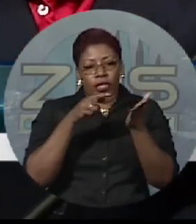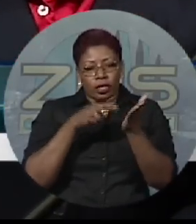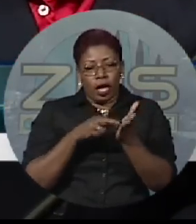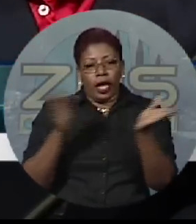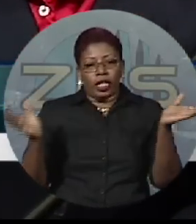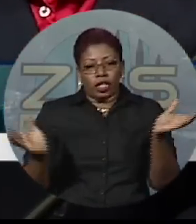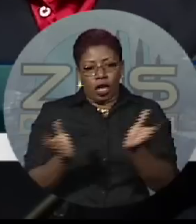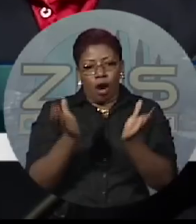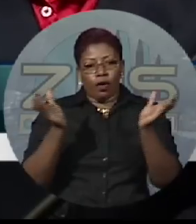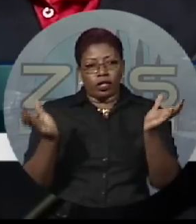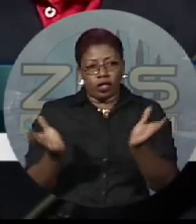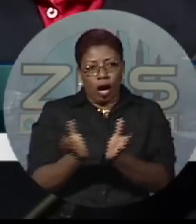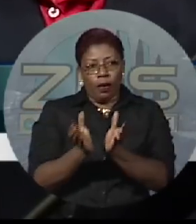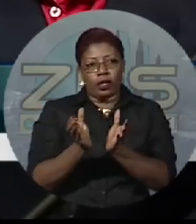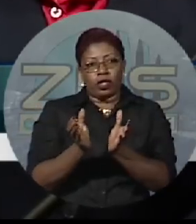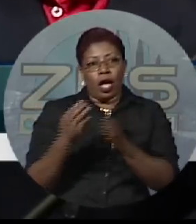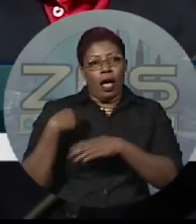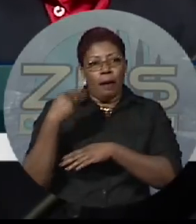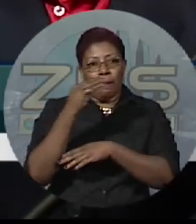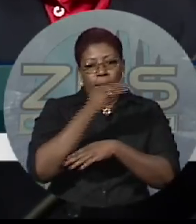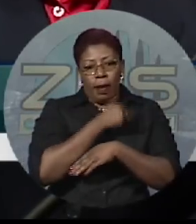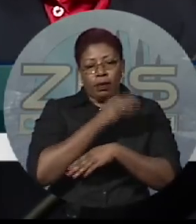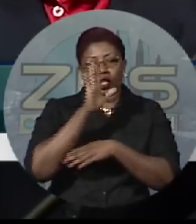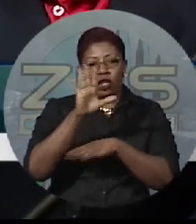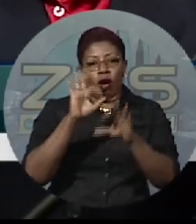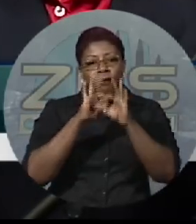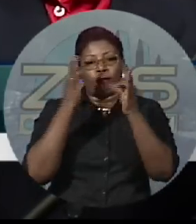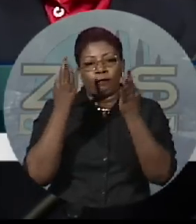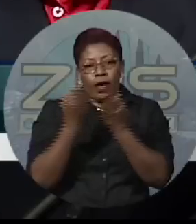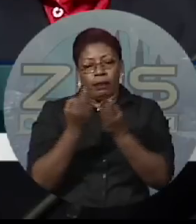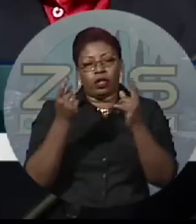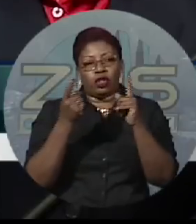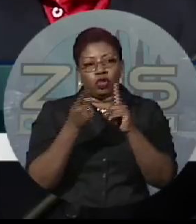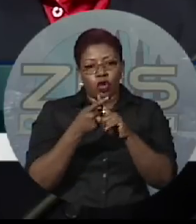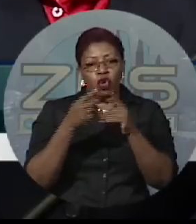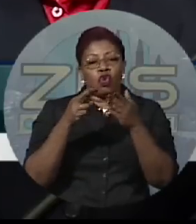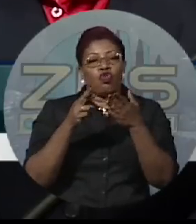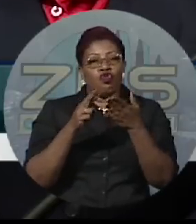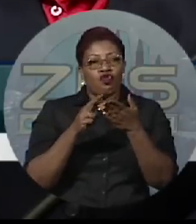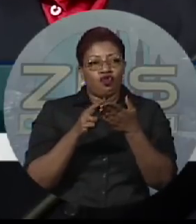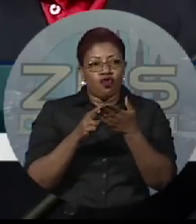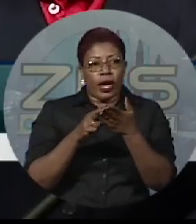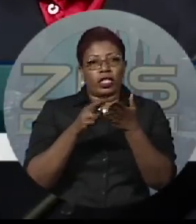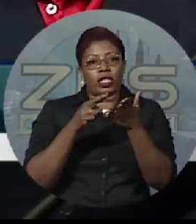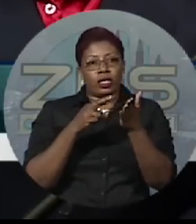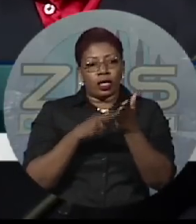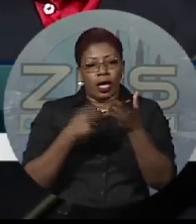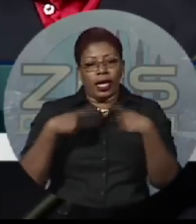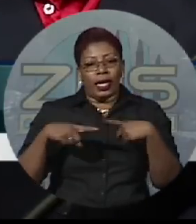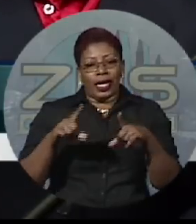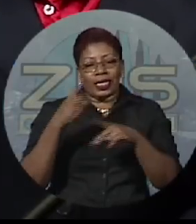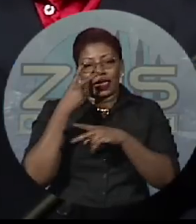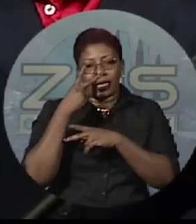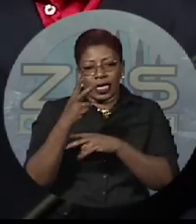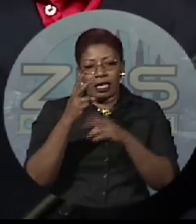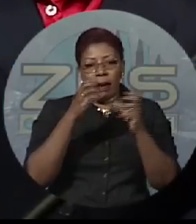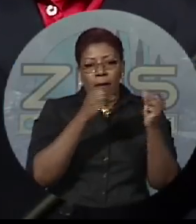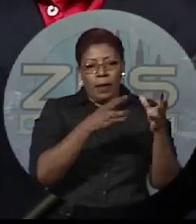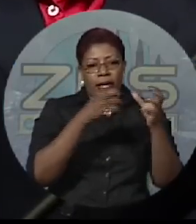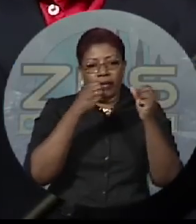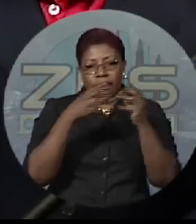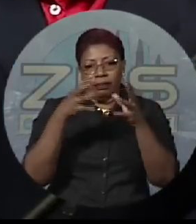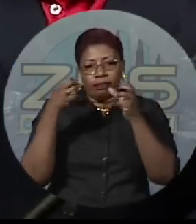Encourage each and every member of your family and friends to register. Let us see hundreds of people